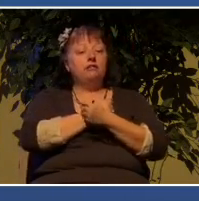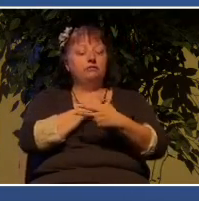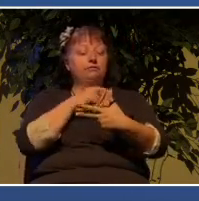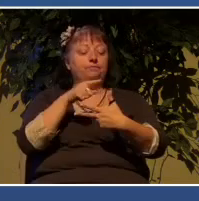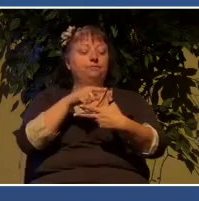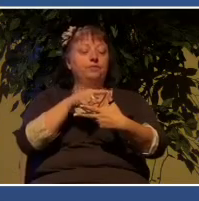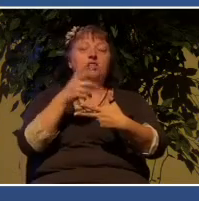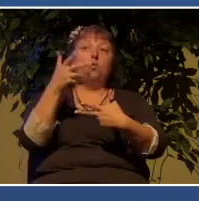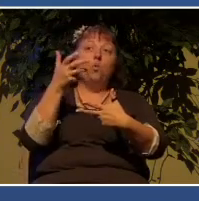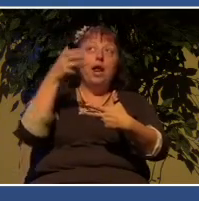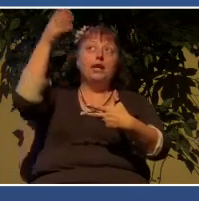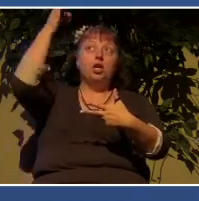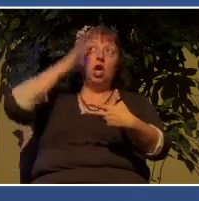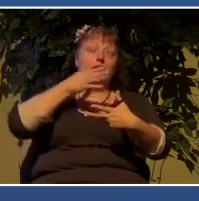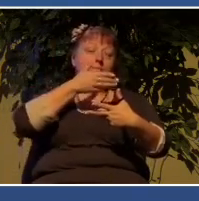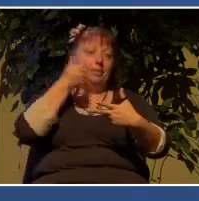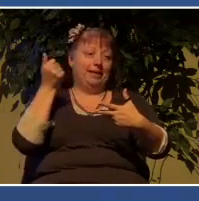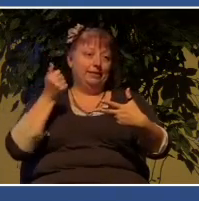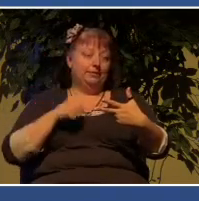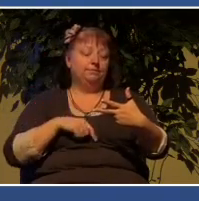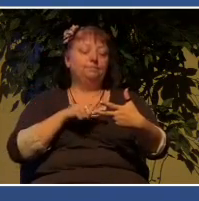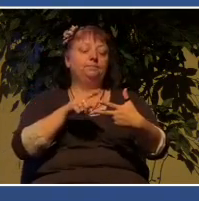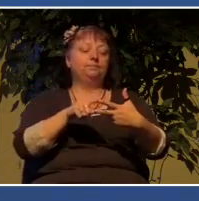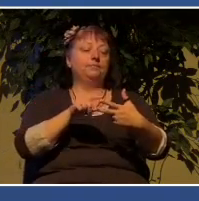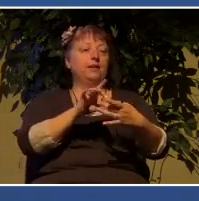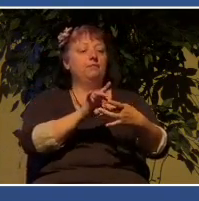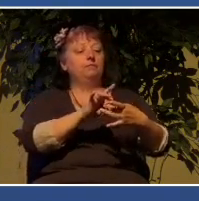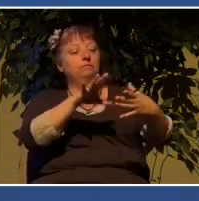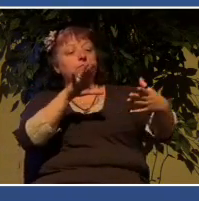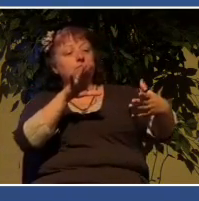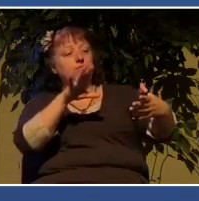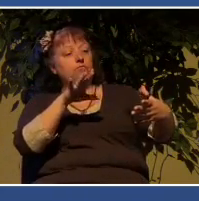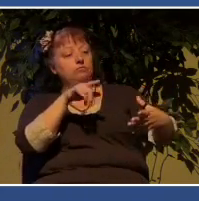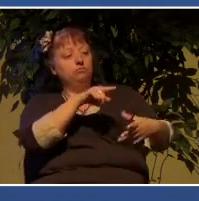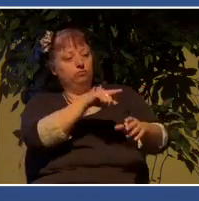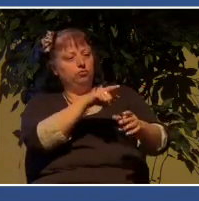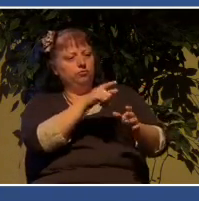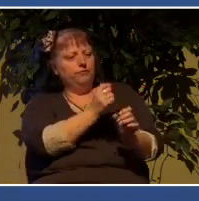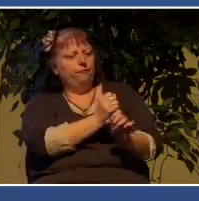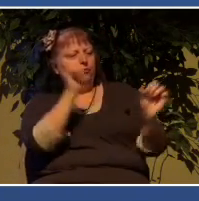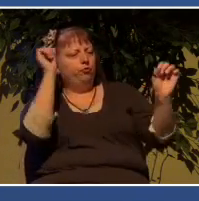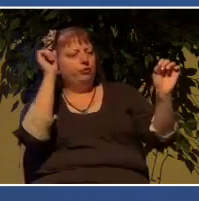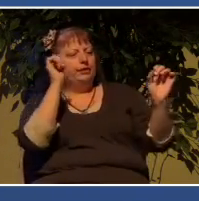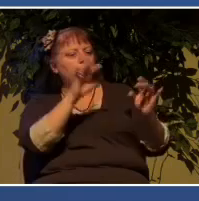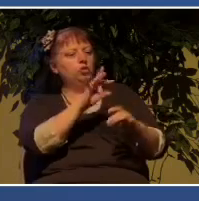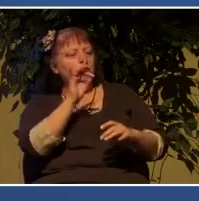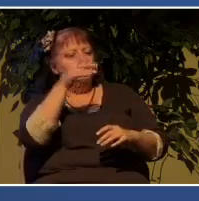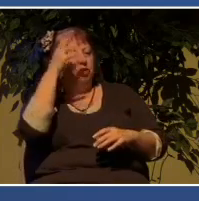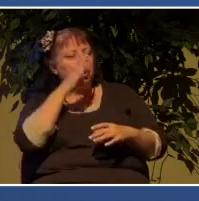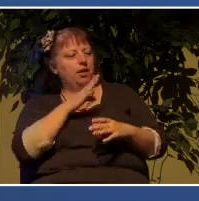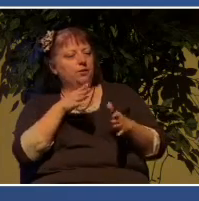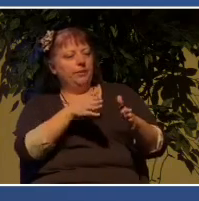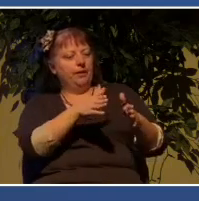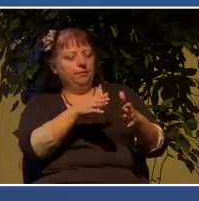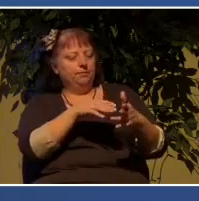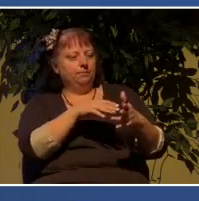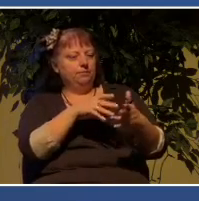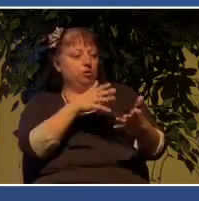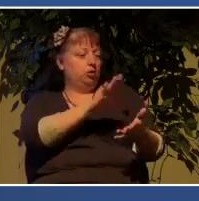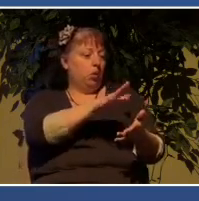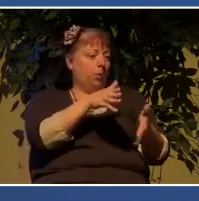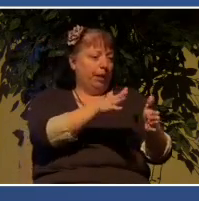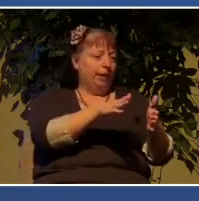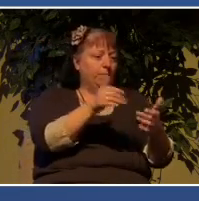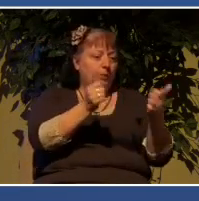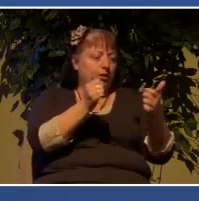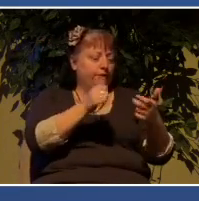free even to choose wrong paths, painful and full of heartache as that may be, particularly if somebody's close to you